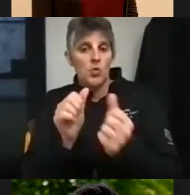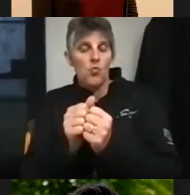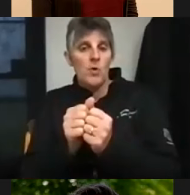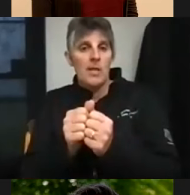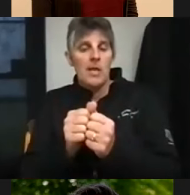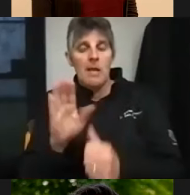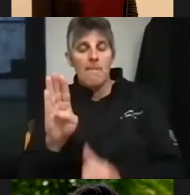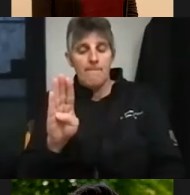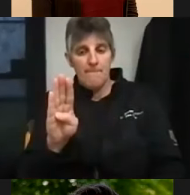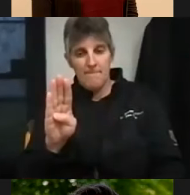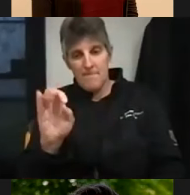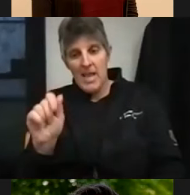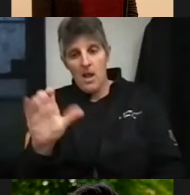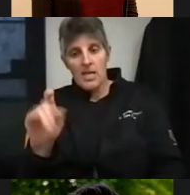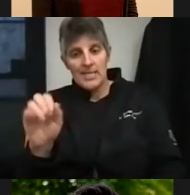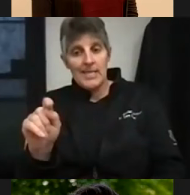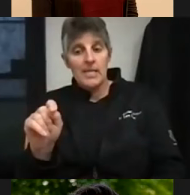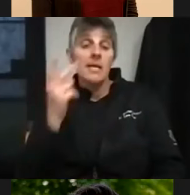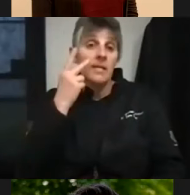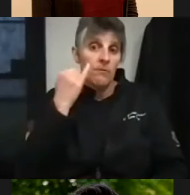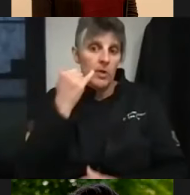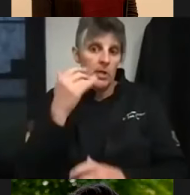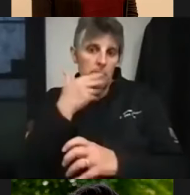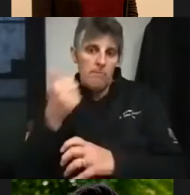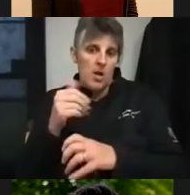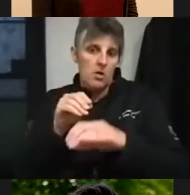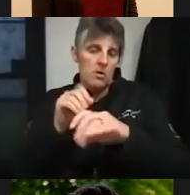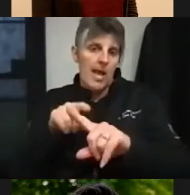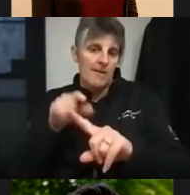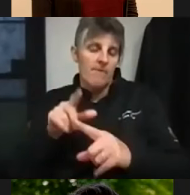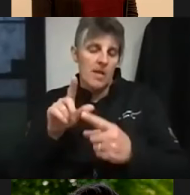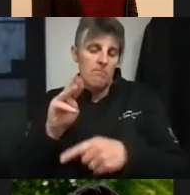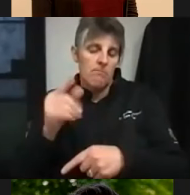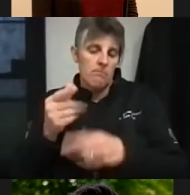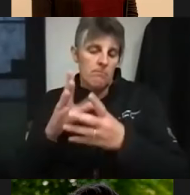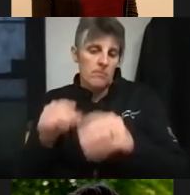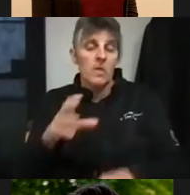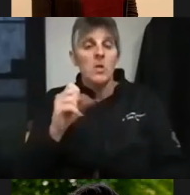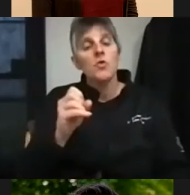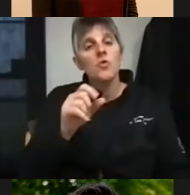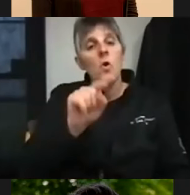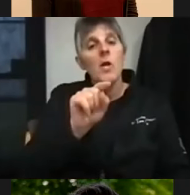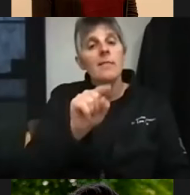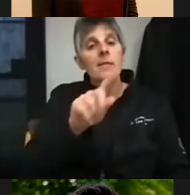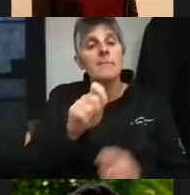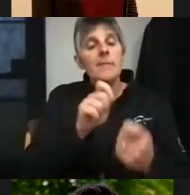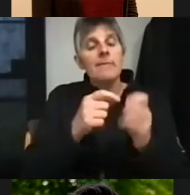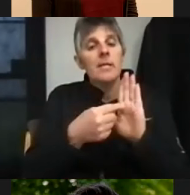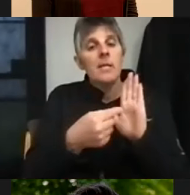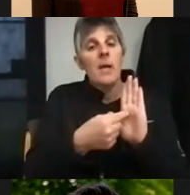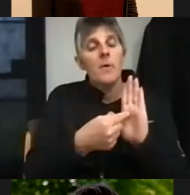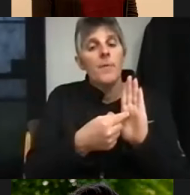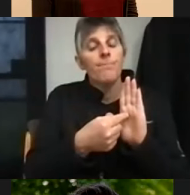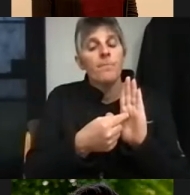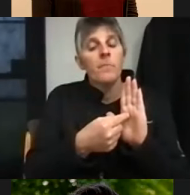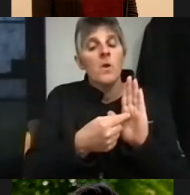beta catenin to see if we can better activate the mirror glial proliferation. And so in this specific example,